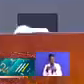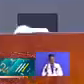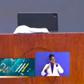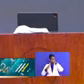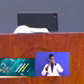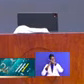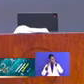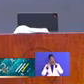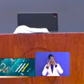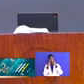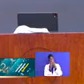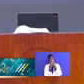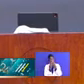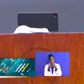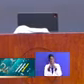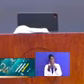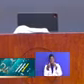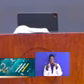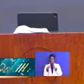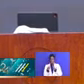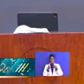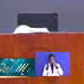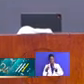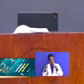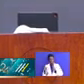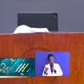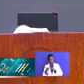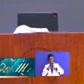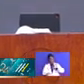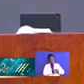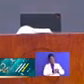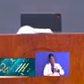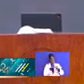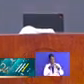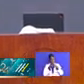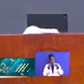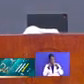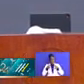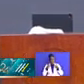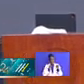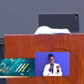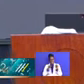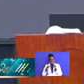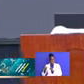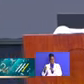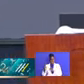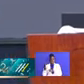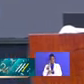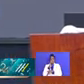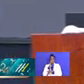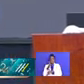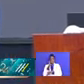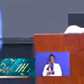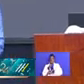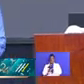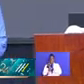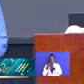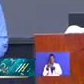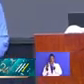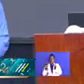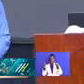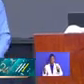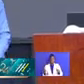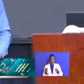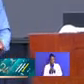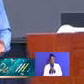and that before he live time wherever he is we must get hold of him and we must invite him to speak in our National